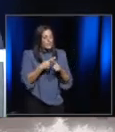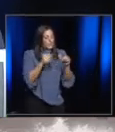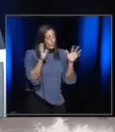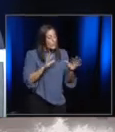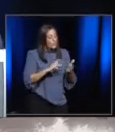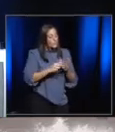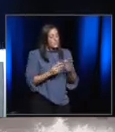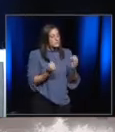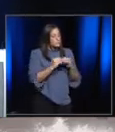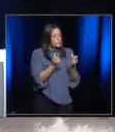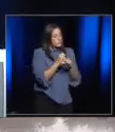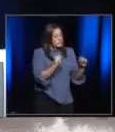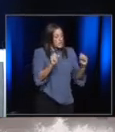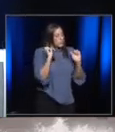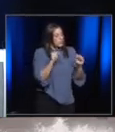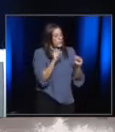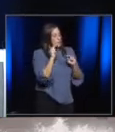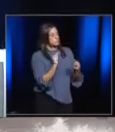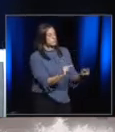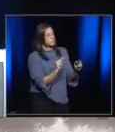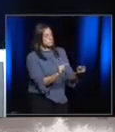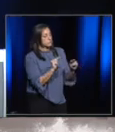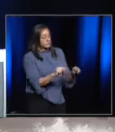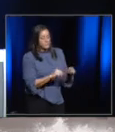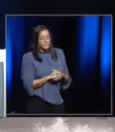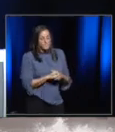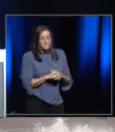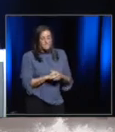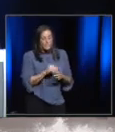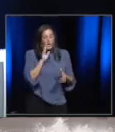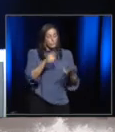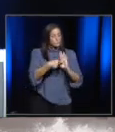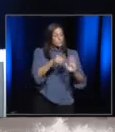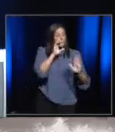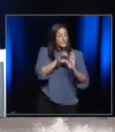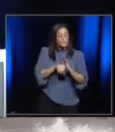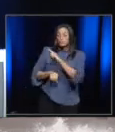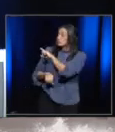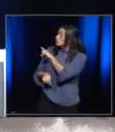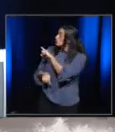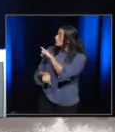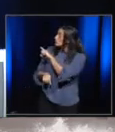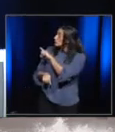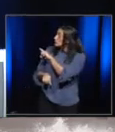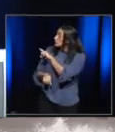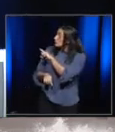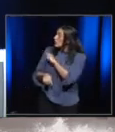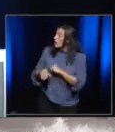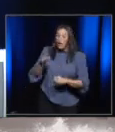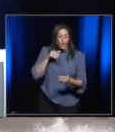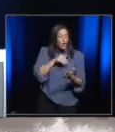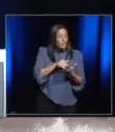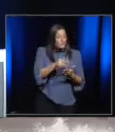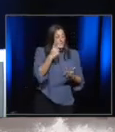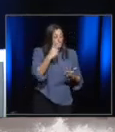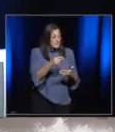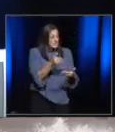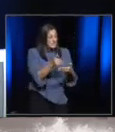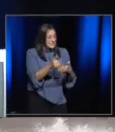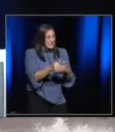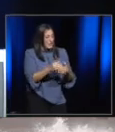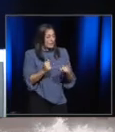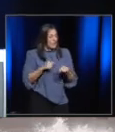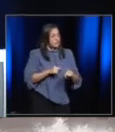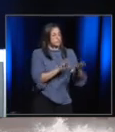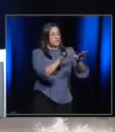these dangerous and shallow west coast waters. I'll just go back so you can see. We often are out the back of a wave break and we talk to surfers